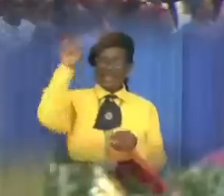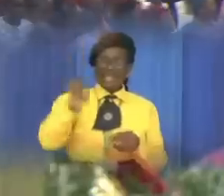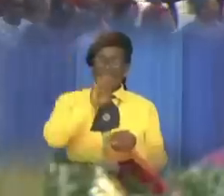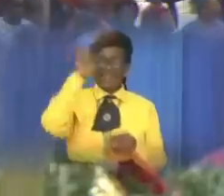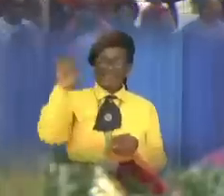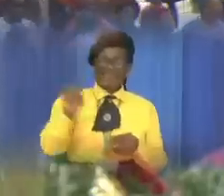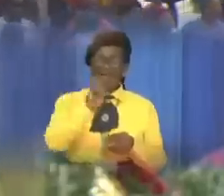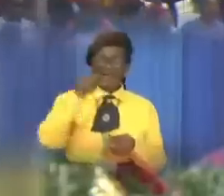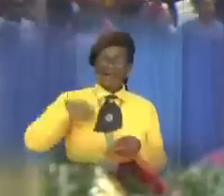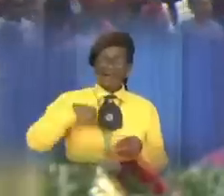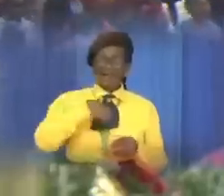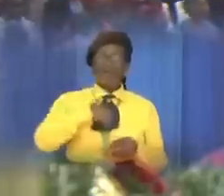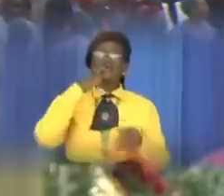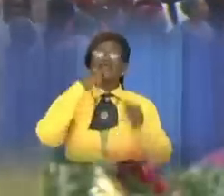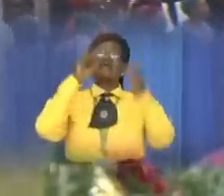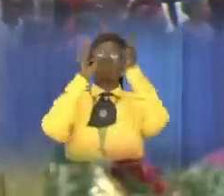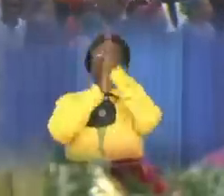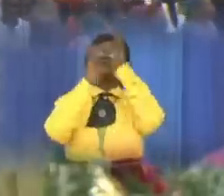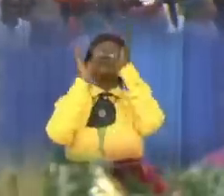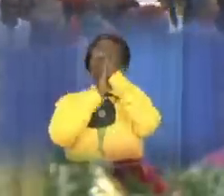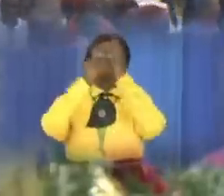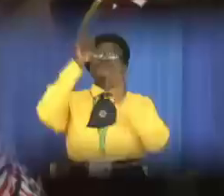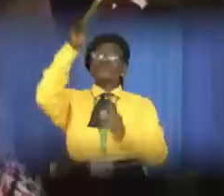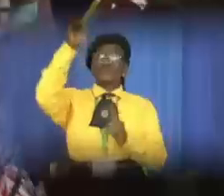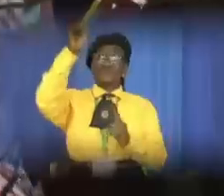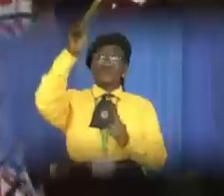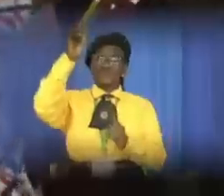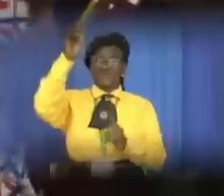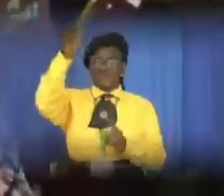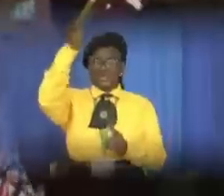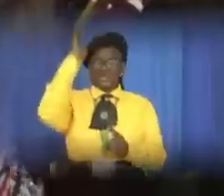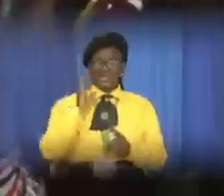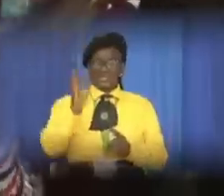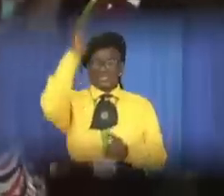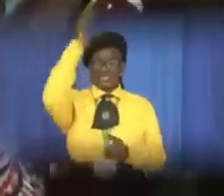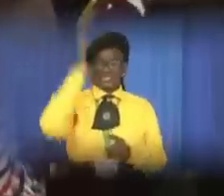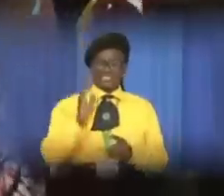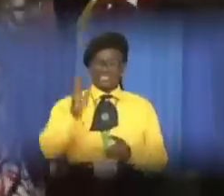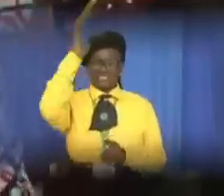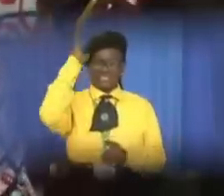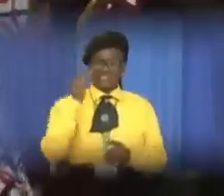We praise you, Lord. Ancient of Days, we praise you.